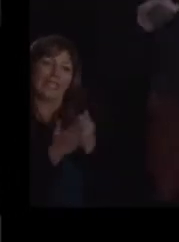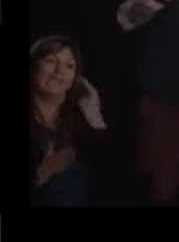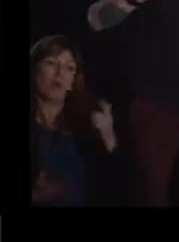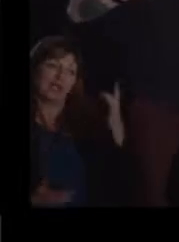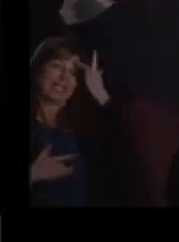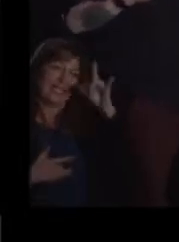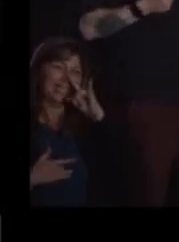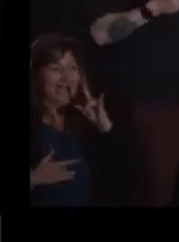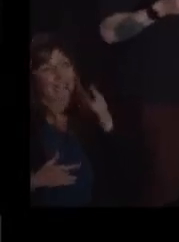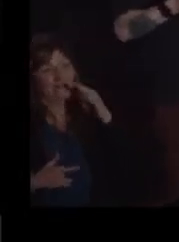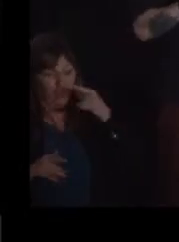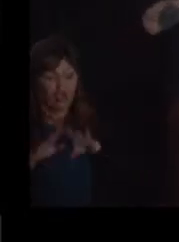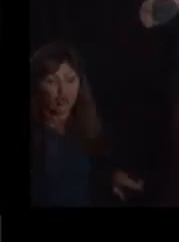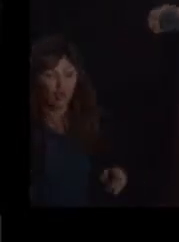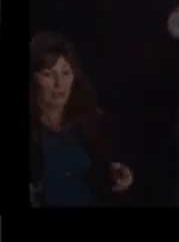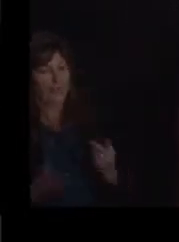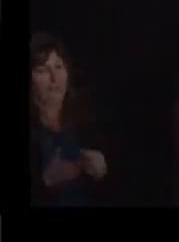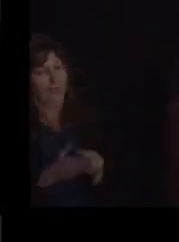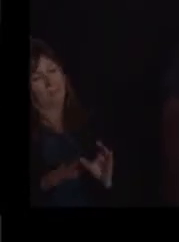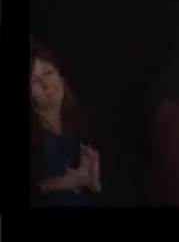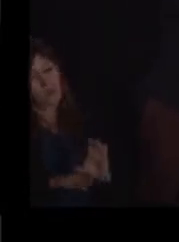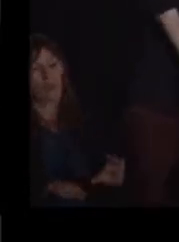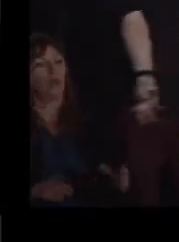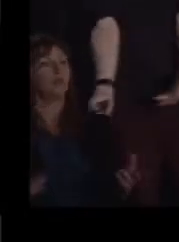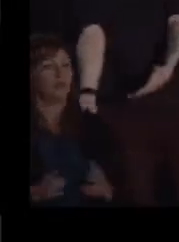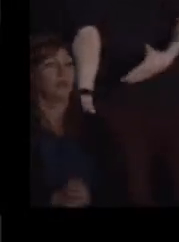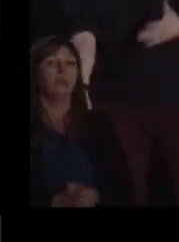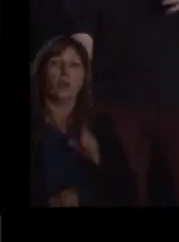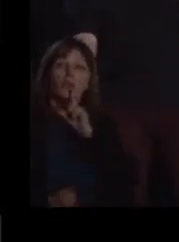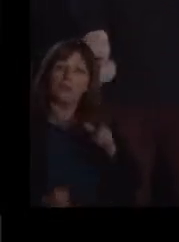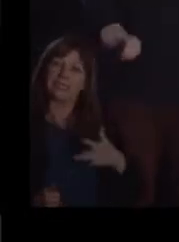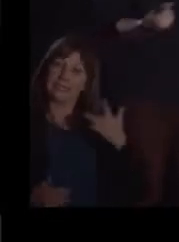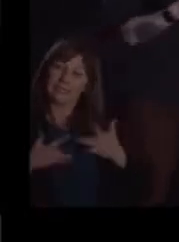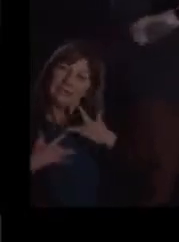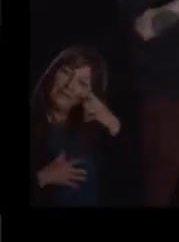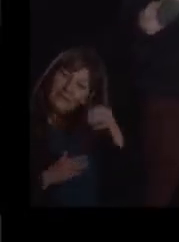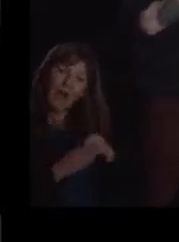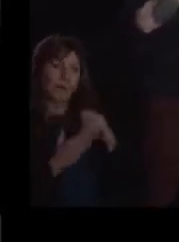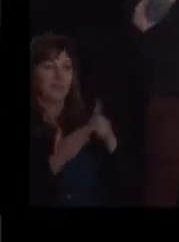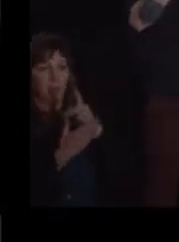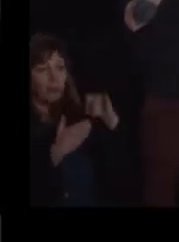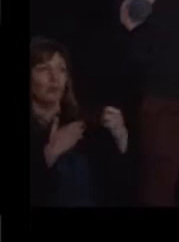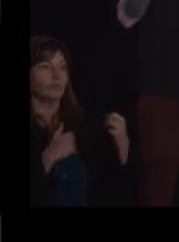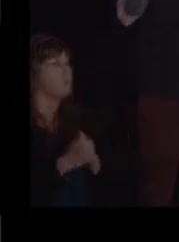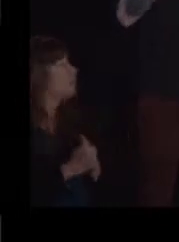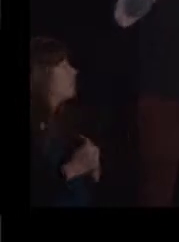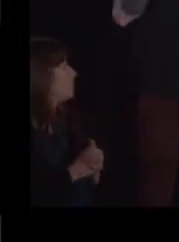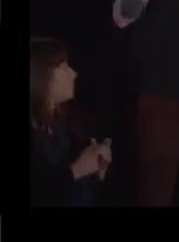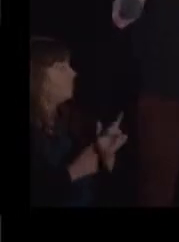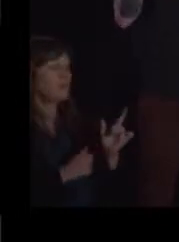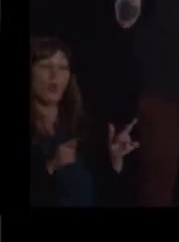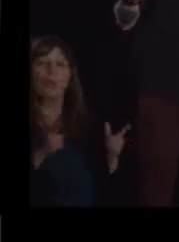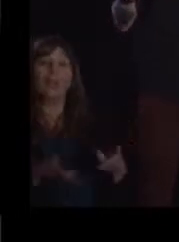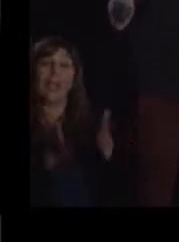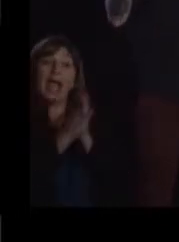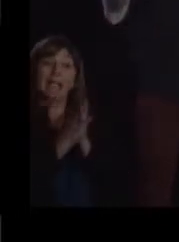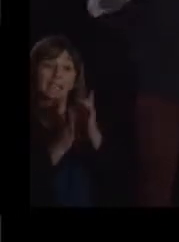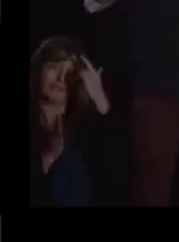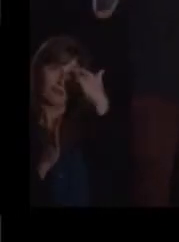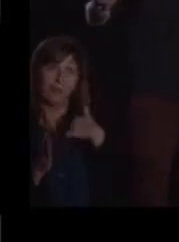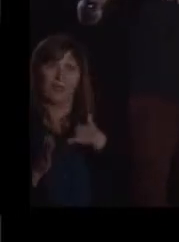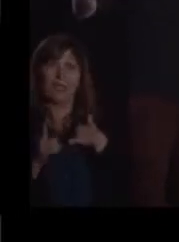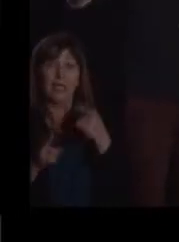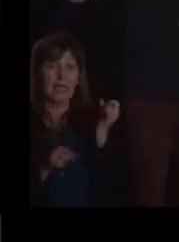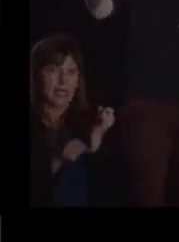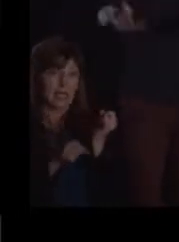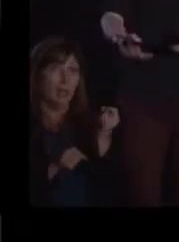because I'd sort of really just been enthusiastic about the projects and really wanted to be involved and do things, like they asked, would you do actually a special version a